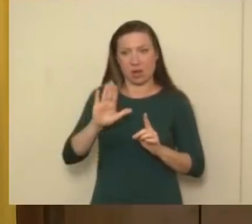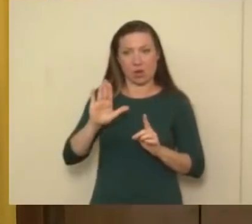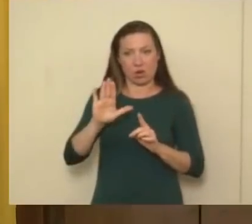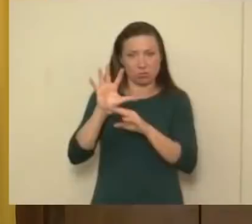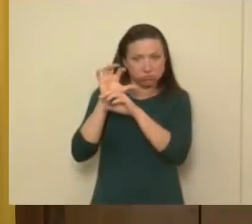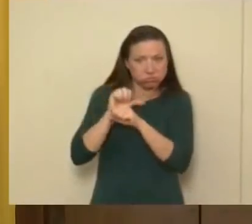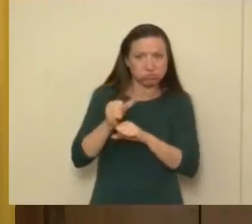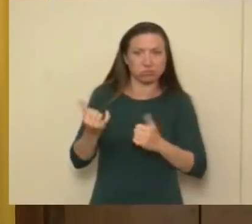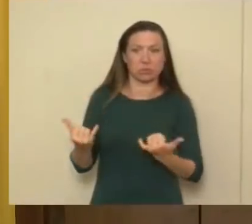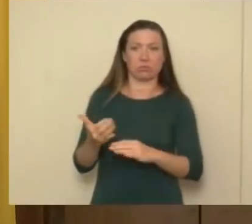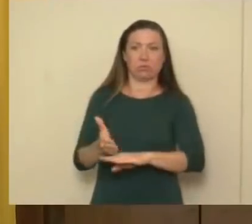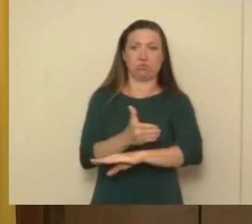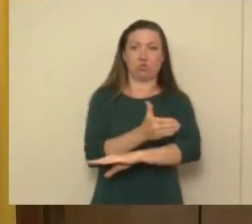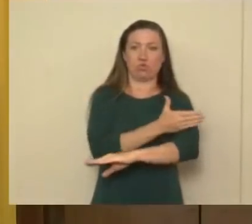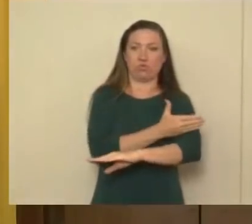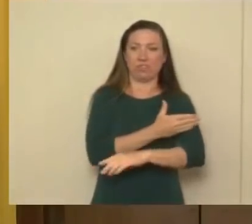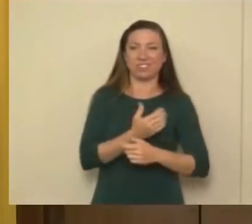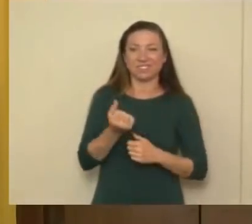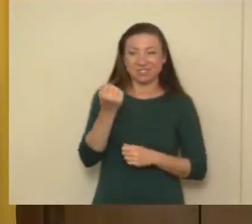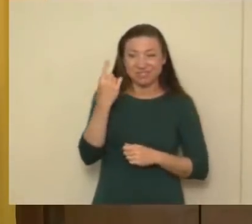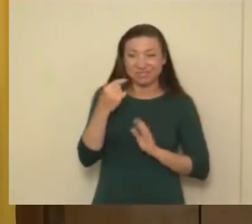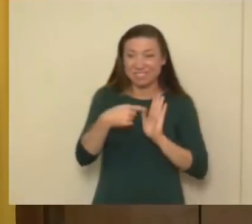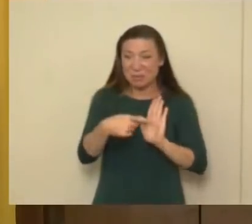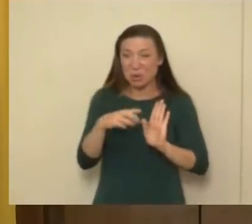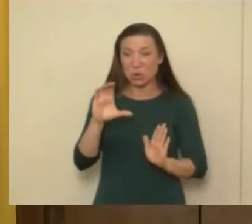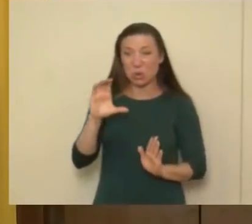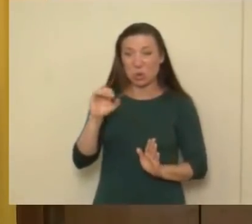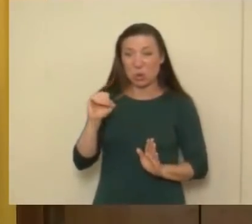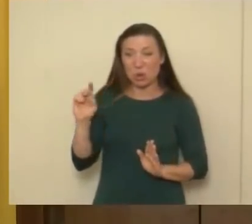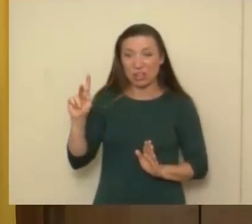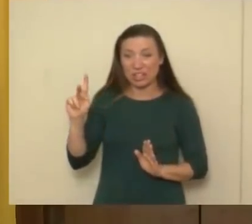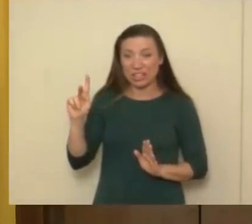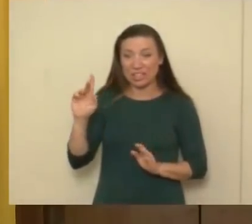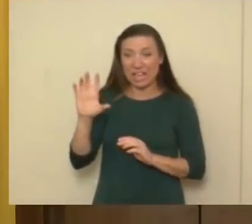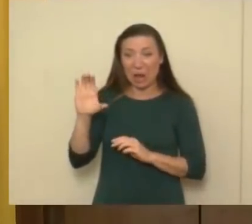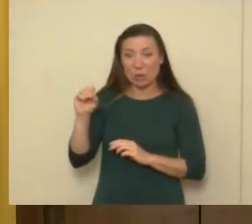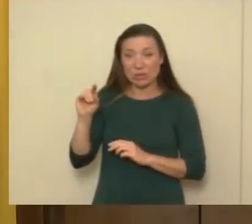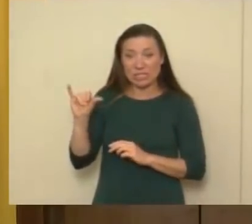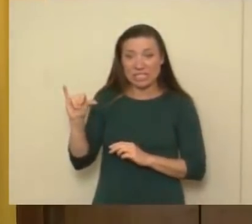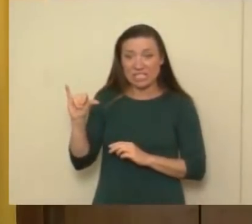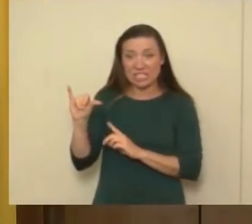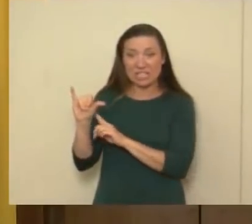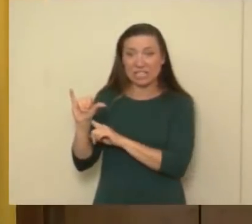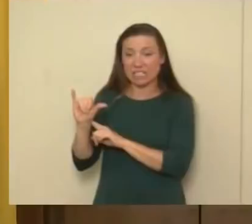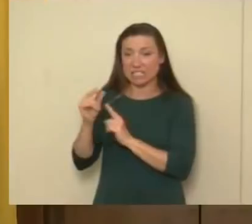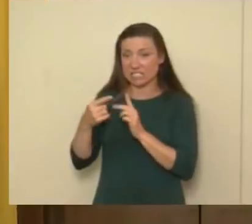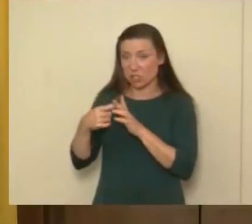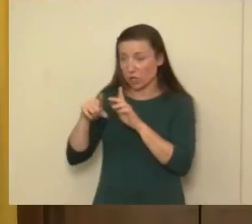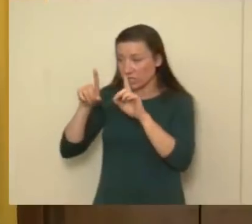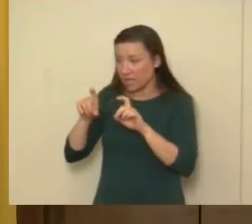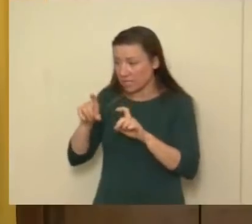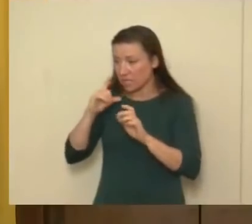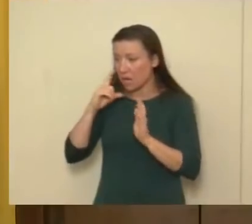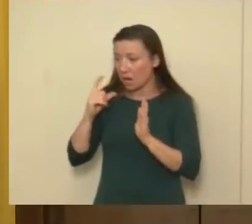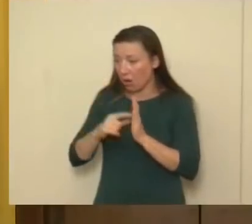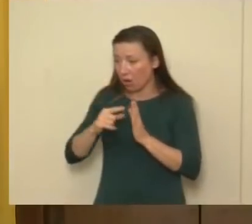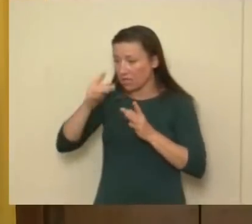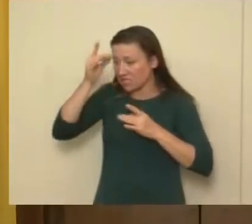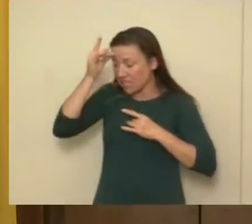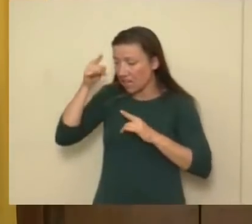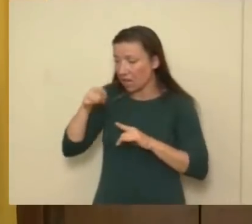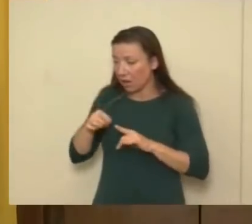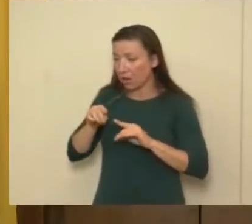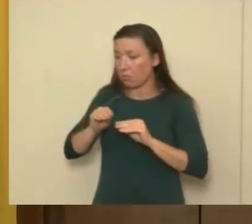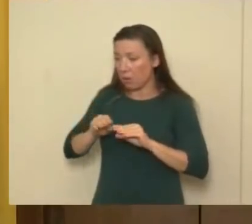recognized that when they had this, they started testing, they began to have cases, it spread in the same way we're seeing spread in New Mexico.